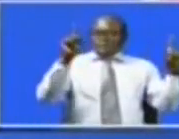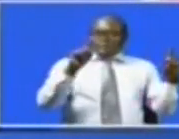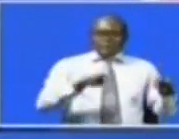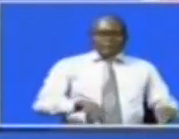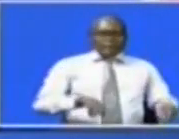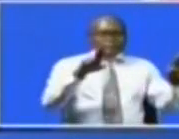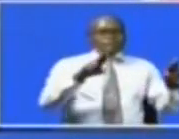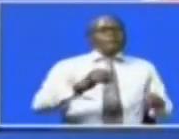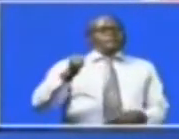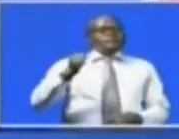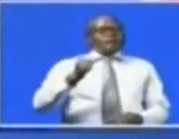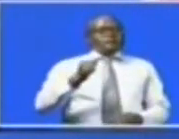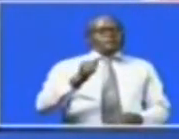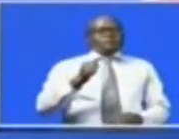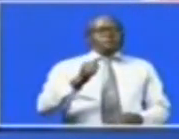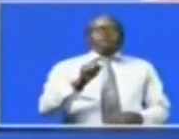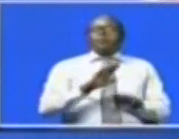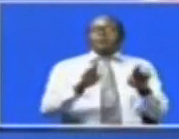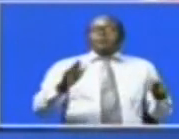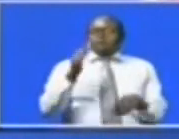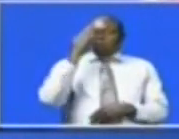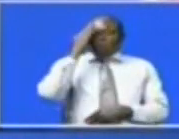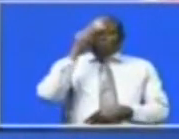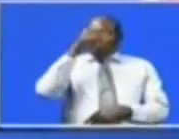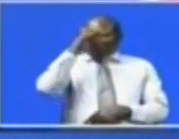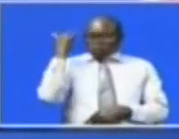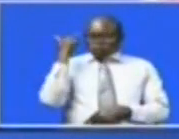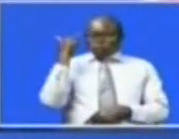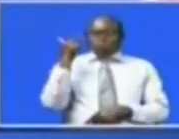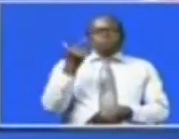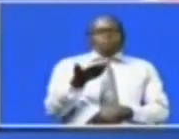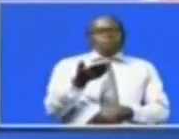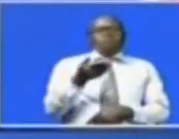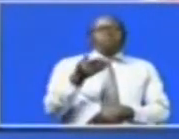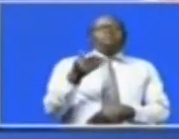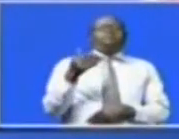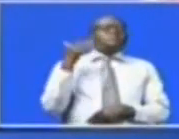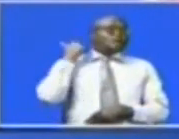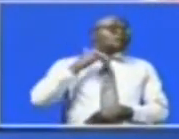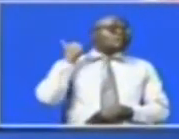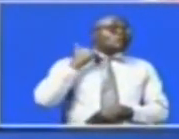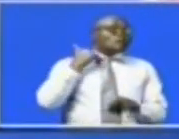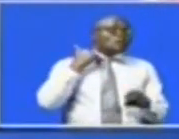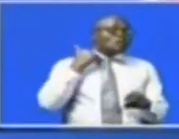Riverside was not because the criminals goofed.